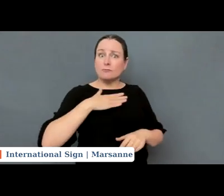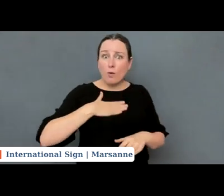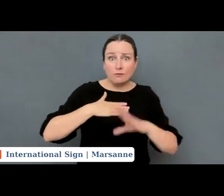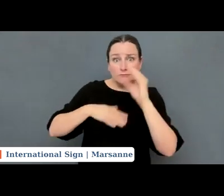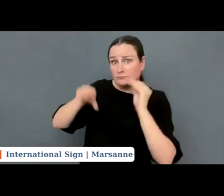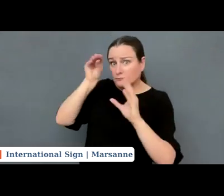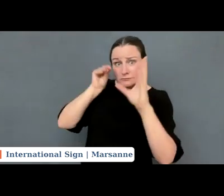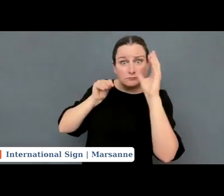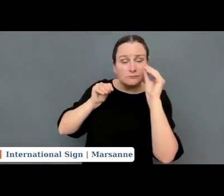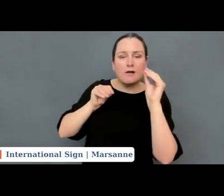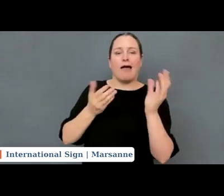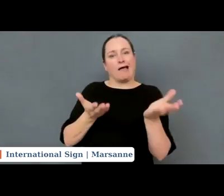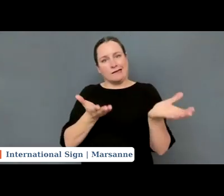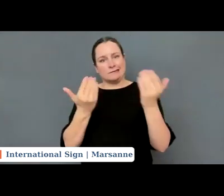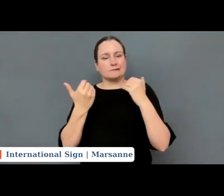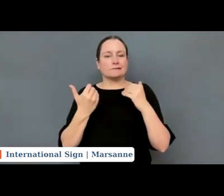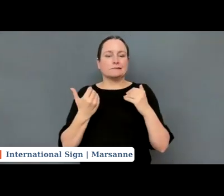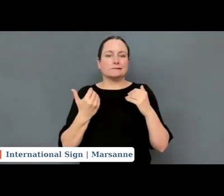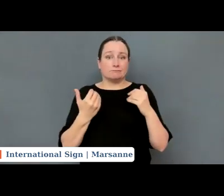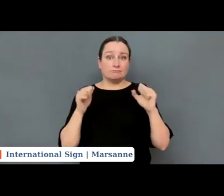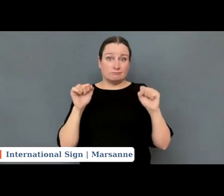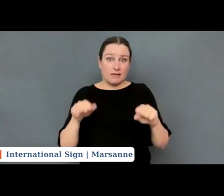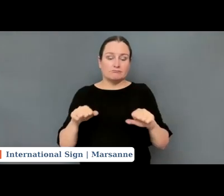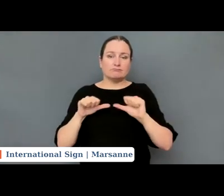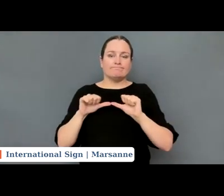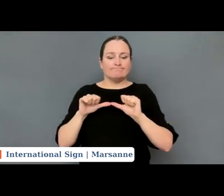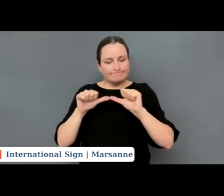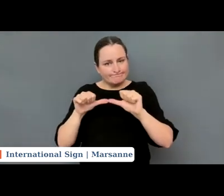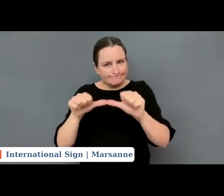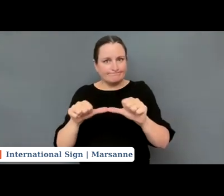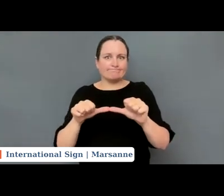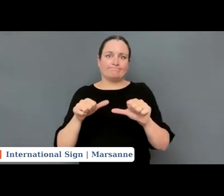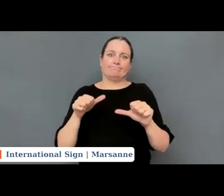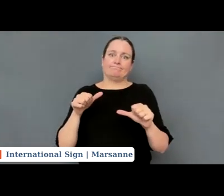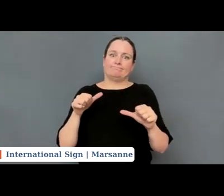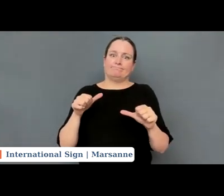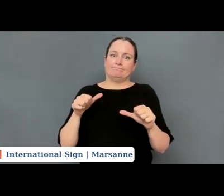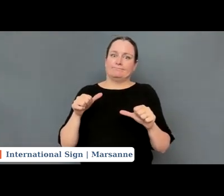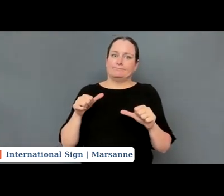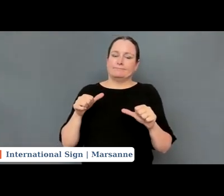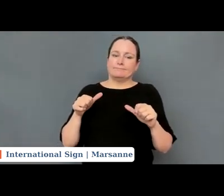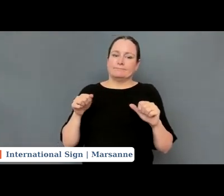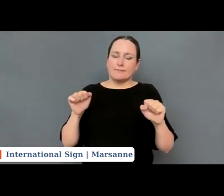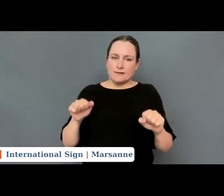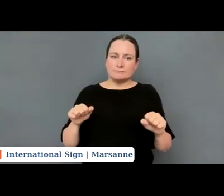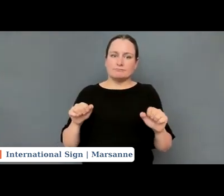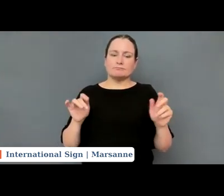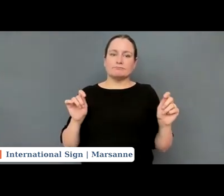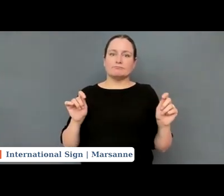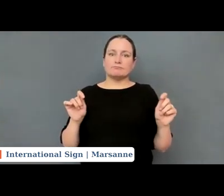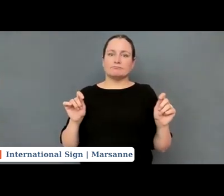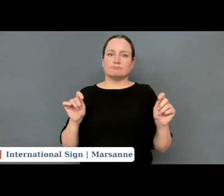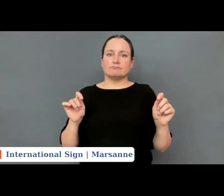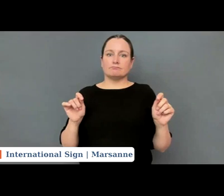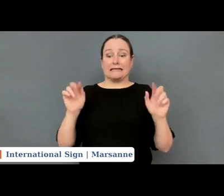to do more sustainable and informed advocacy, the Transform